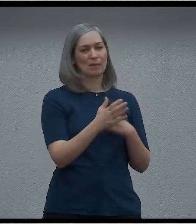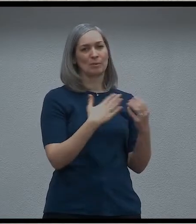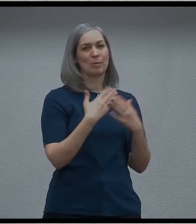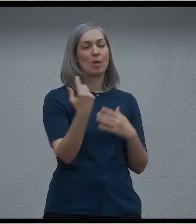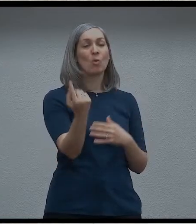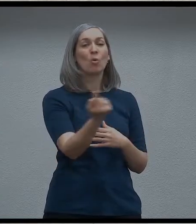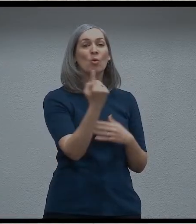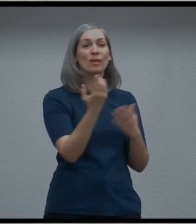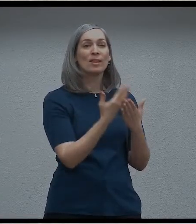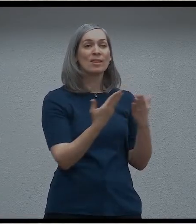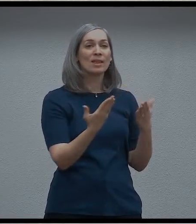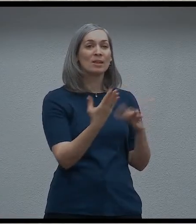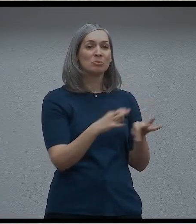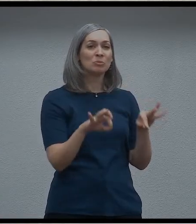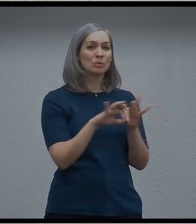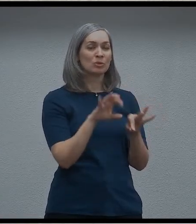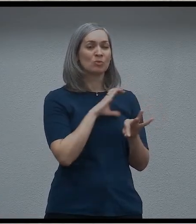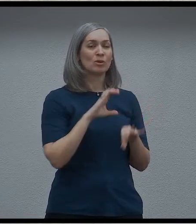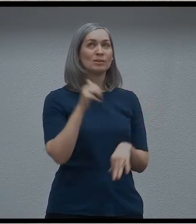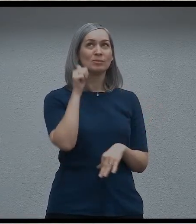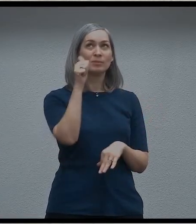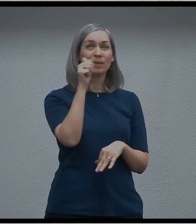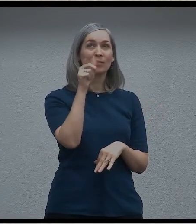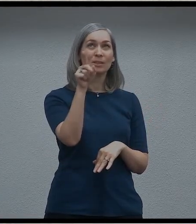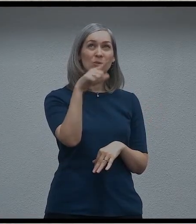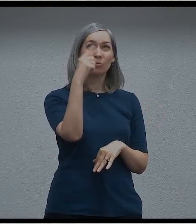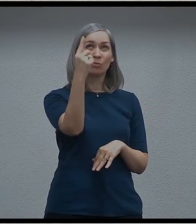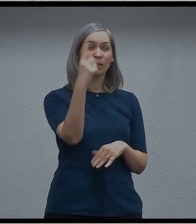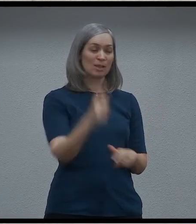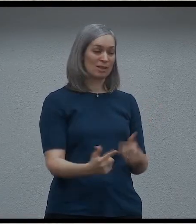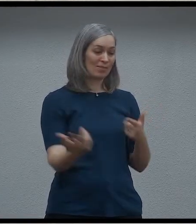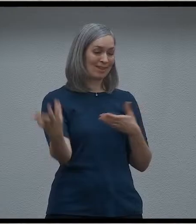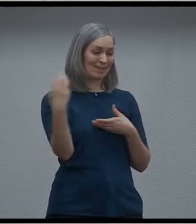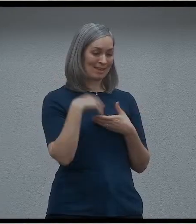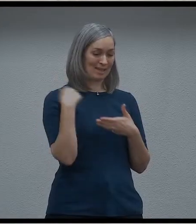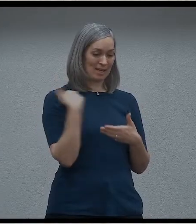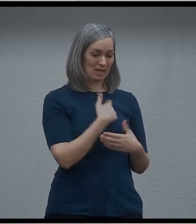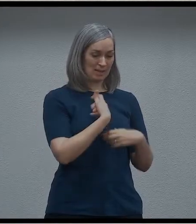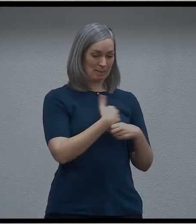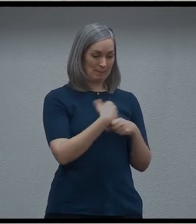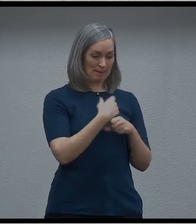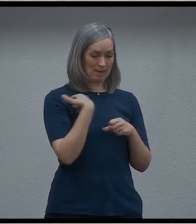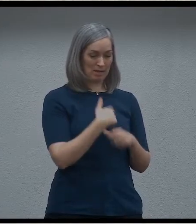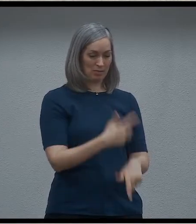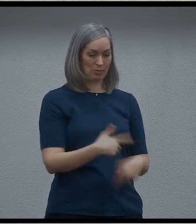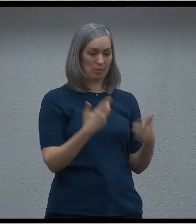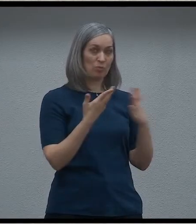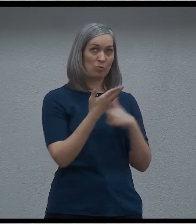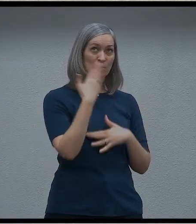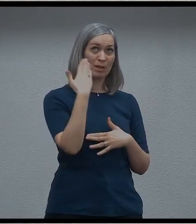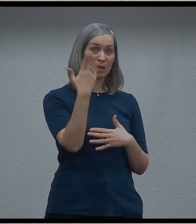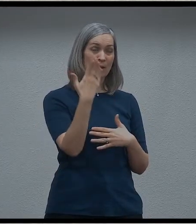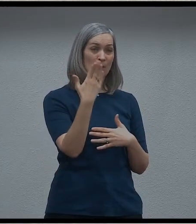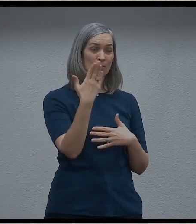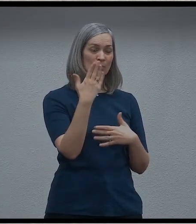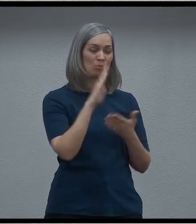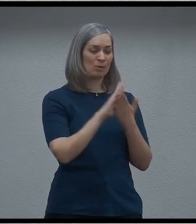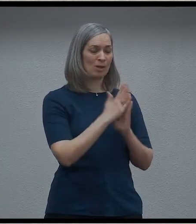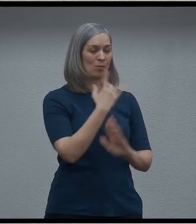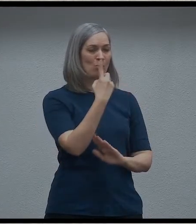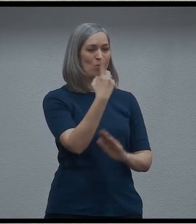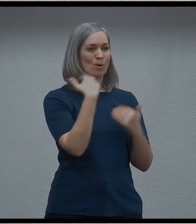that matters is Christ himself, and that he is the one who is living in us, making us alive through him into one body.